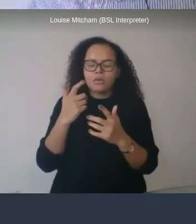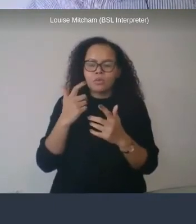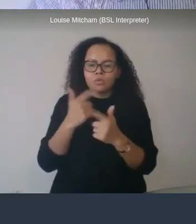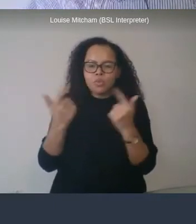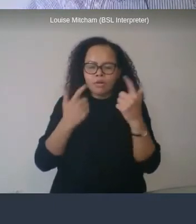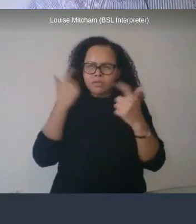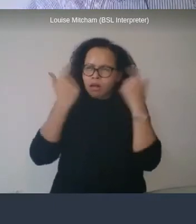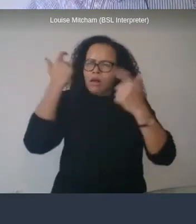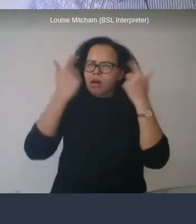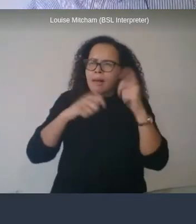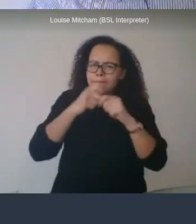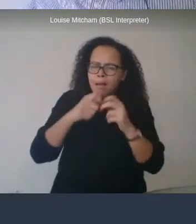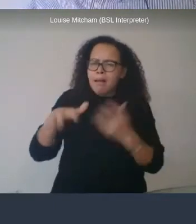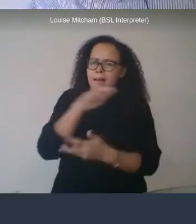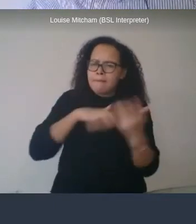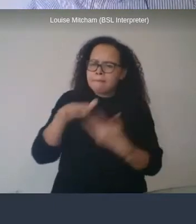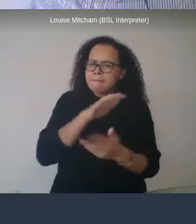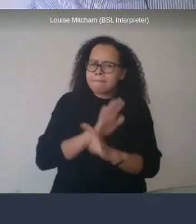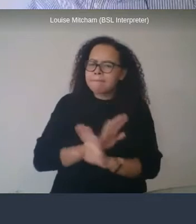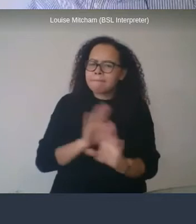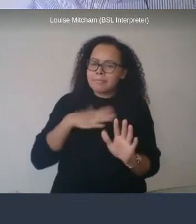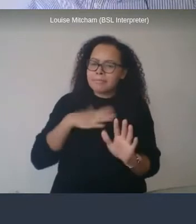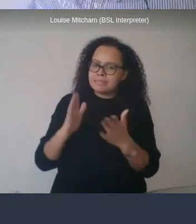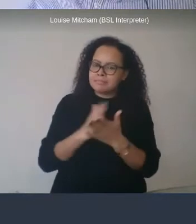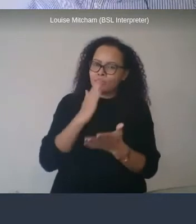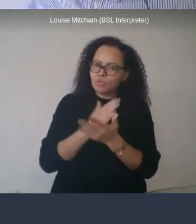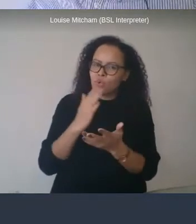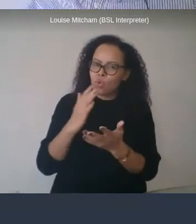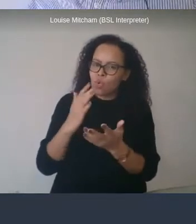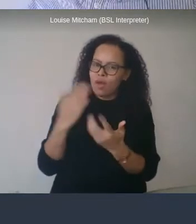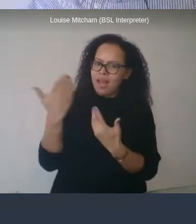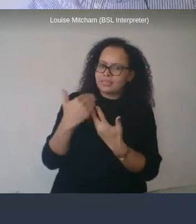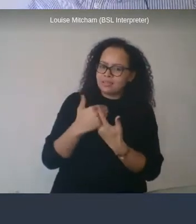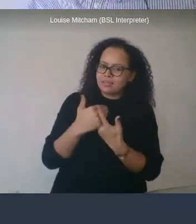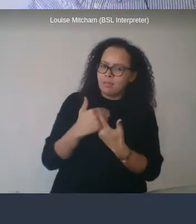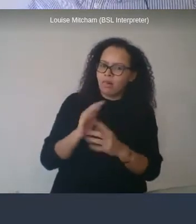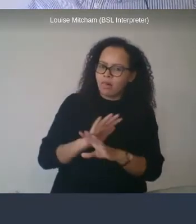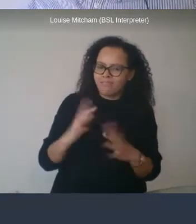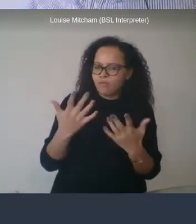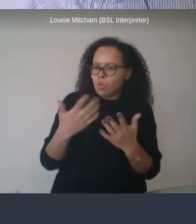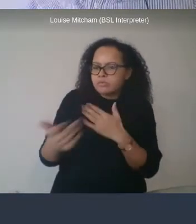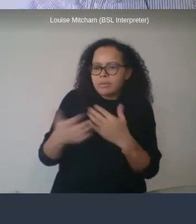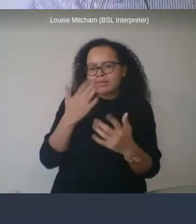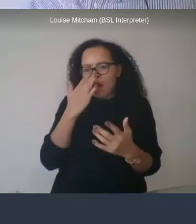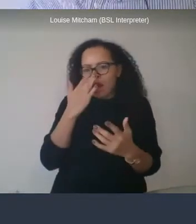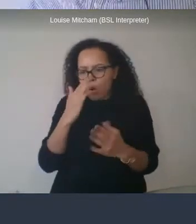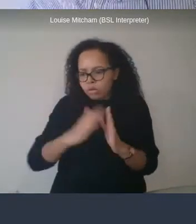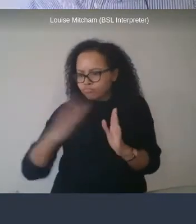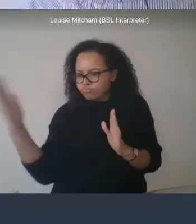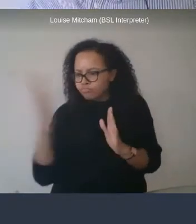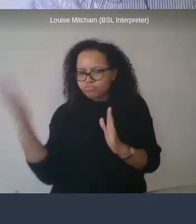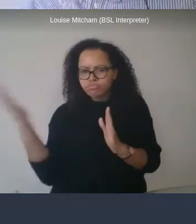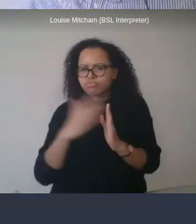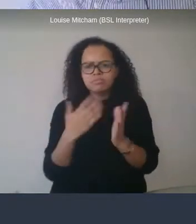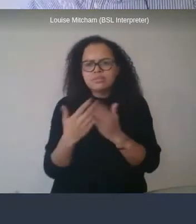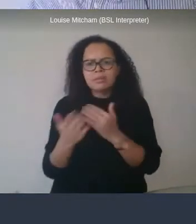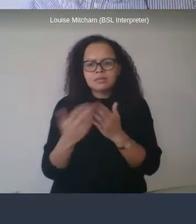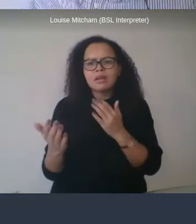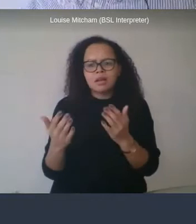You know, it's got to be something that's accessible from 7 to 19-year-olds, and not be something that you're terrified to